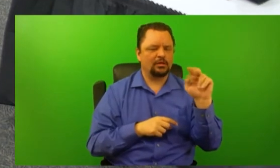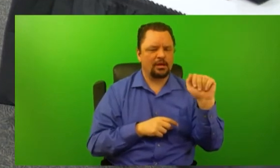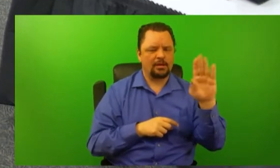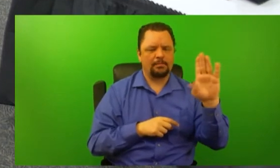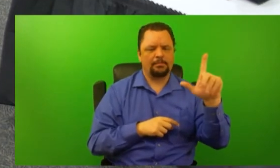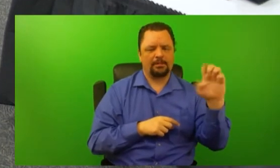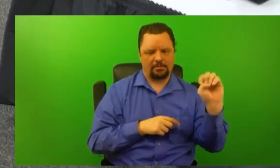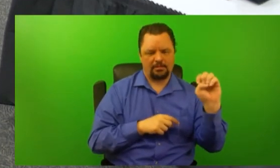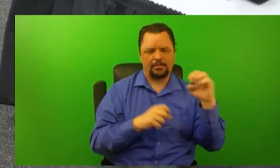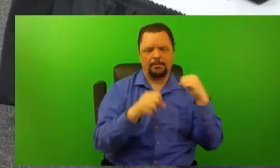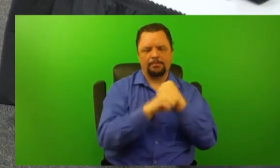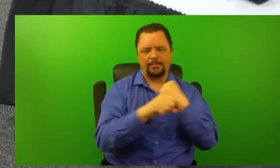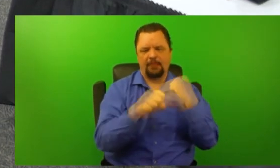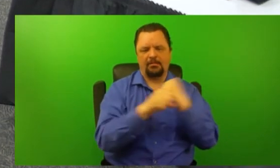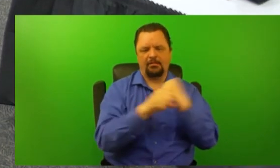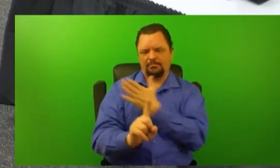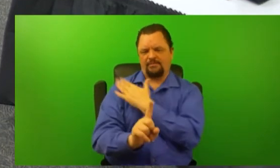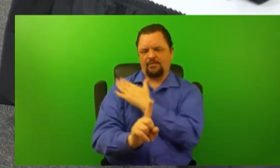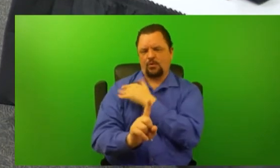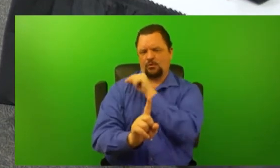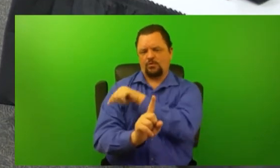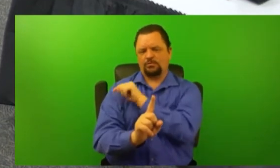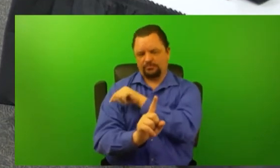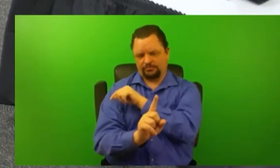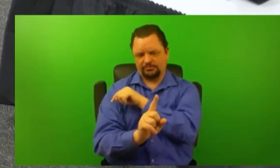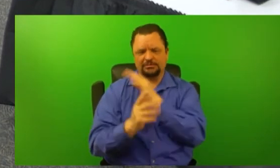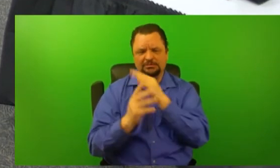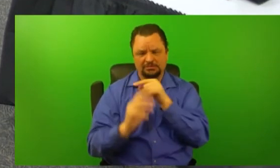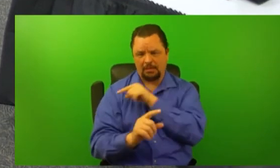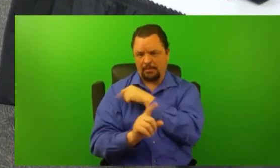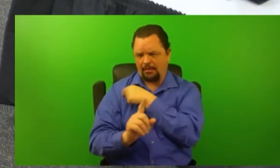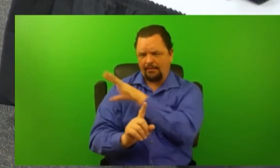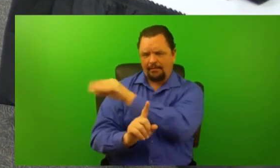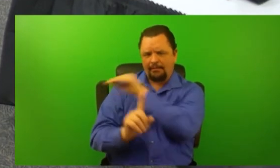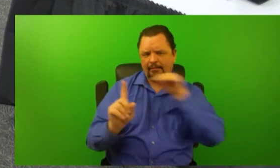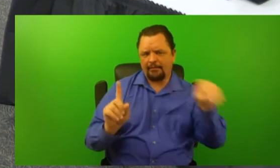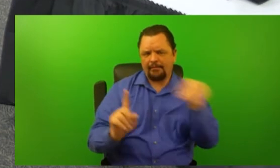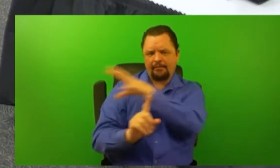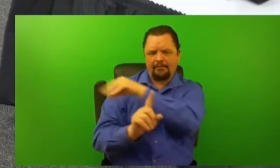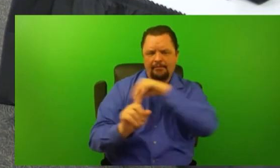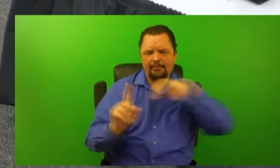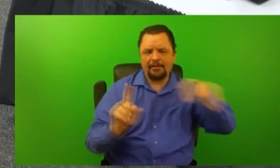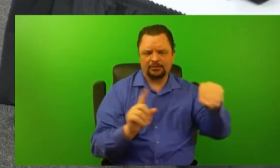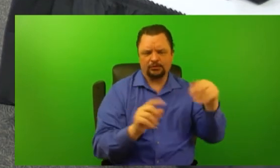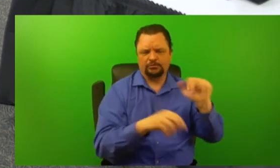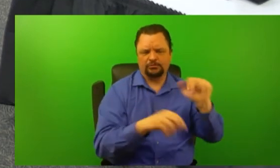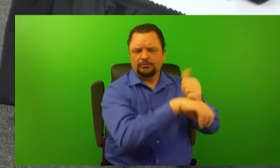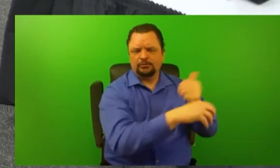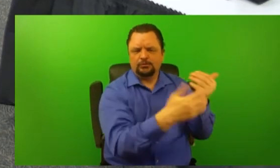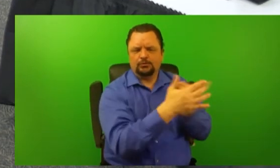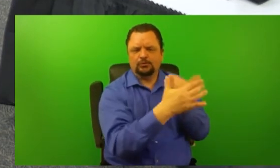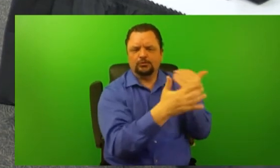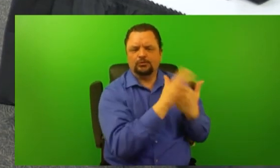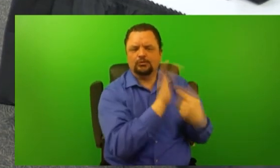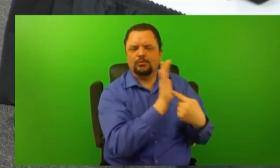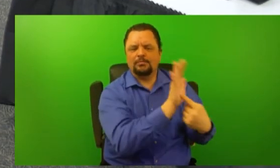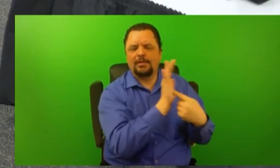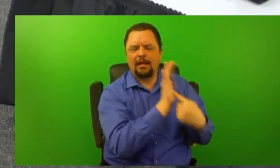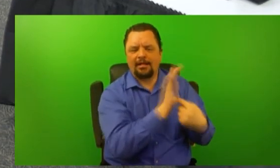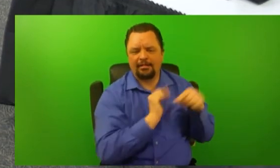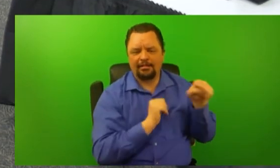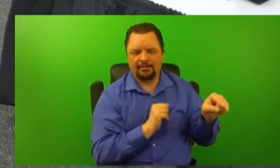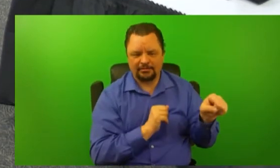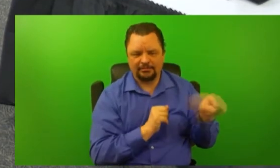It's just presented in a different way to also include some other things around the social determinants of health. So we see a lot